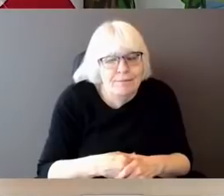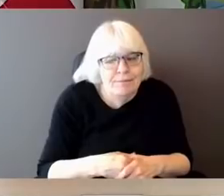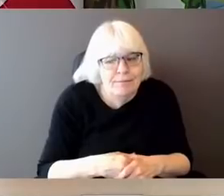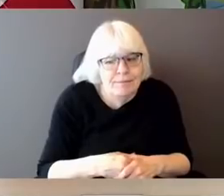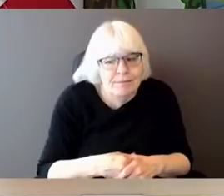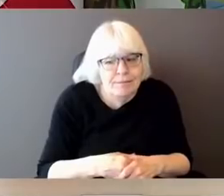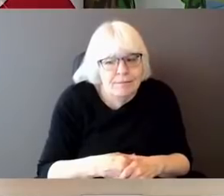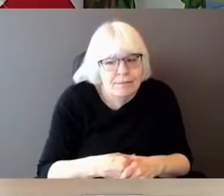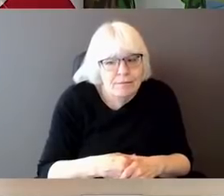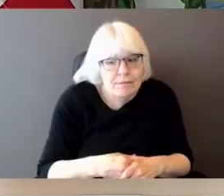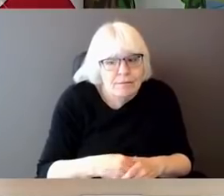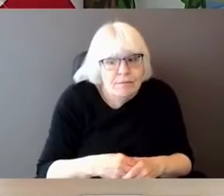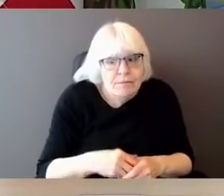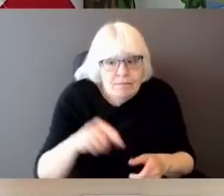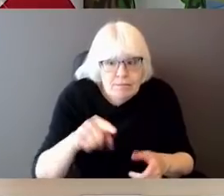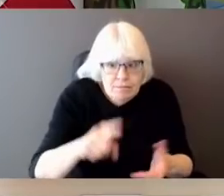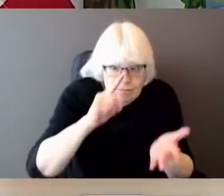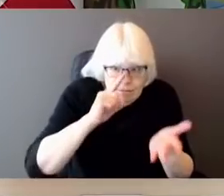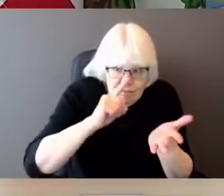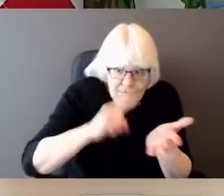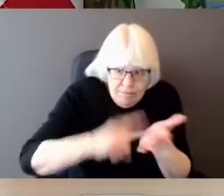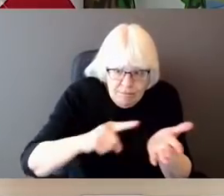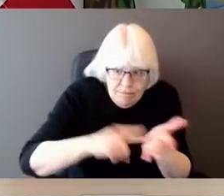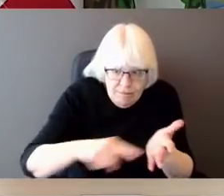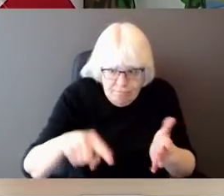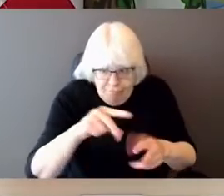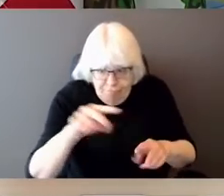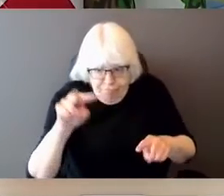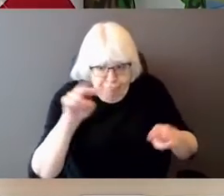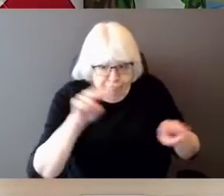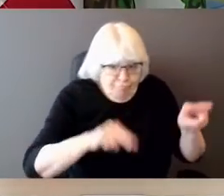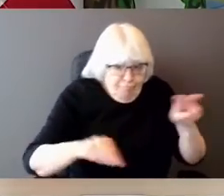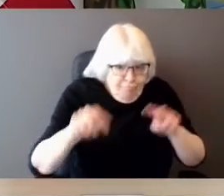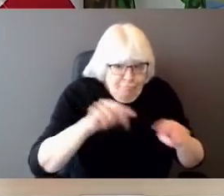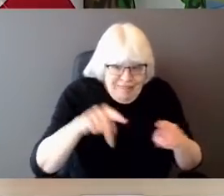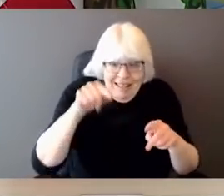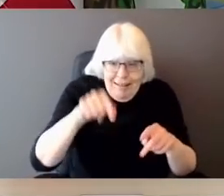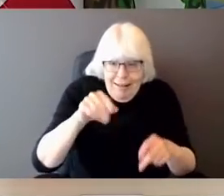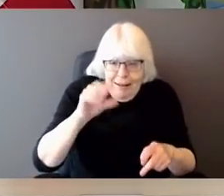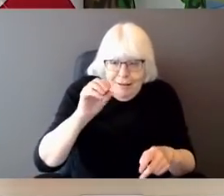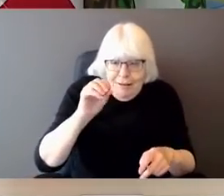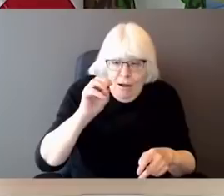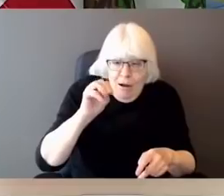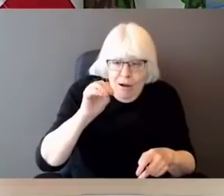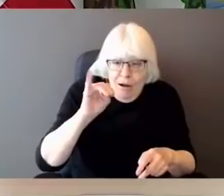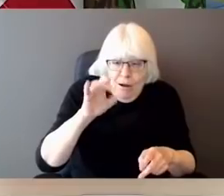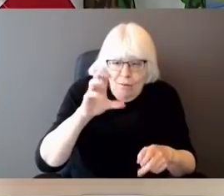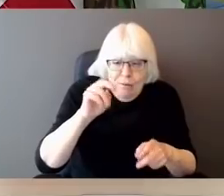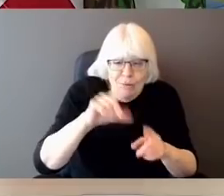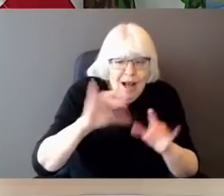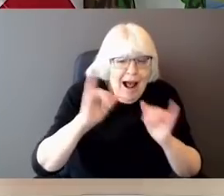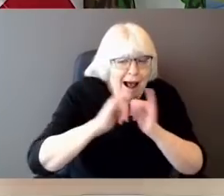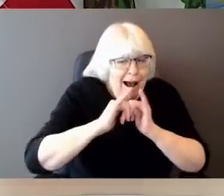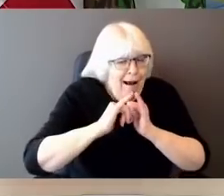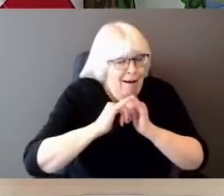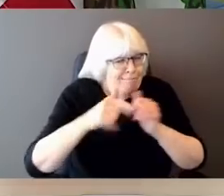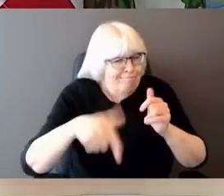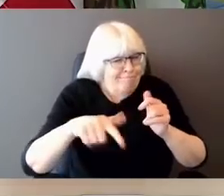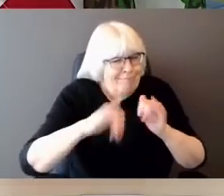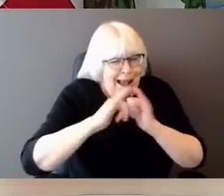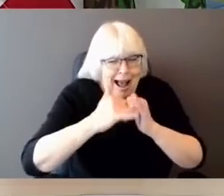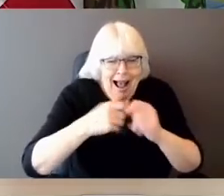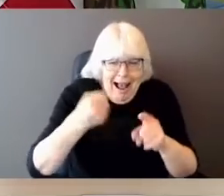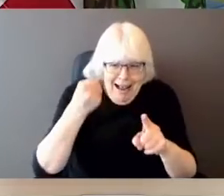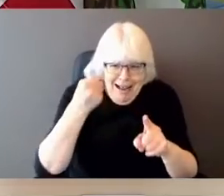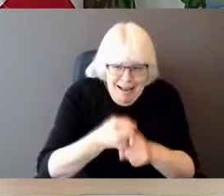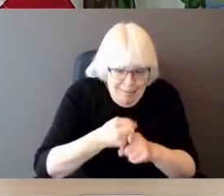basically how the virus, Omicron in particular, impacts your immunity. So getting a booster